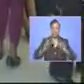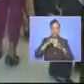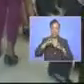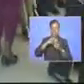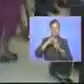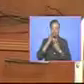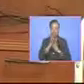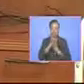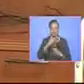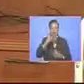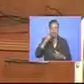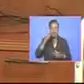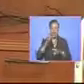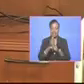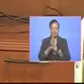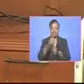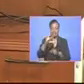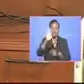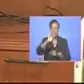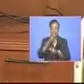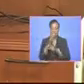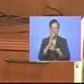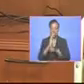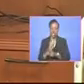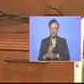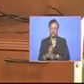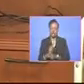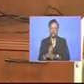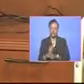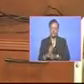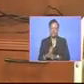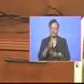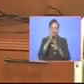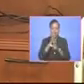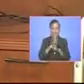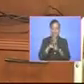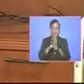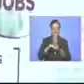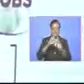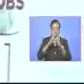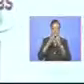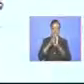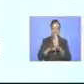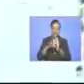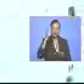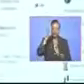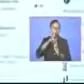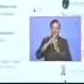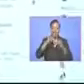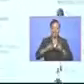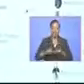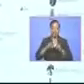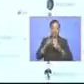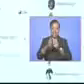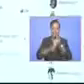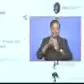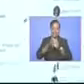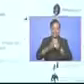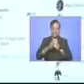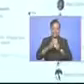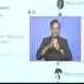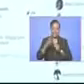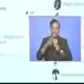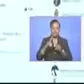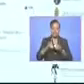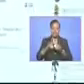in finding employment. Labor officials will be able to access the department's database anywhere, register, and advise of job openings on